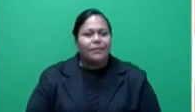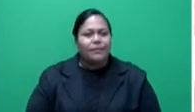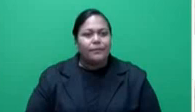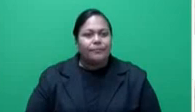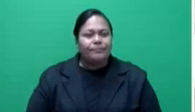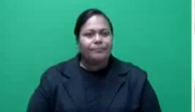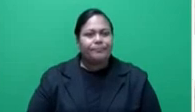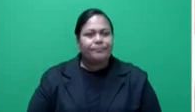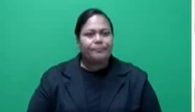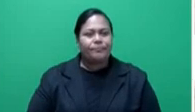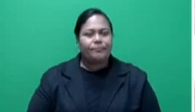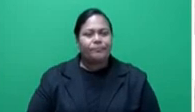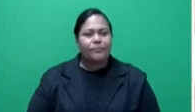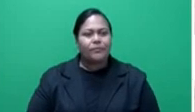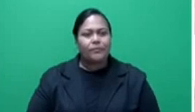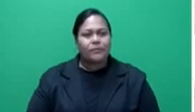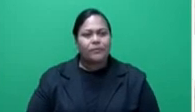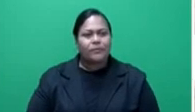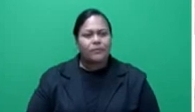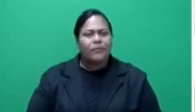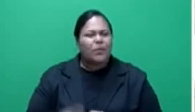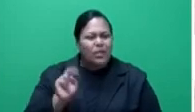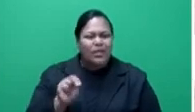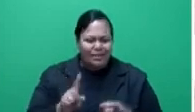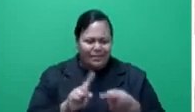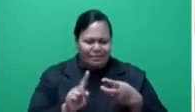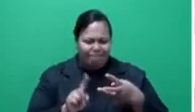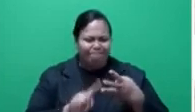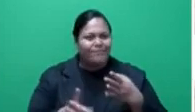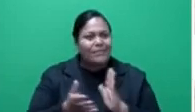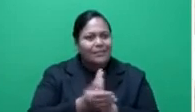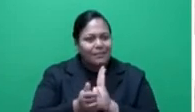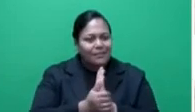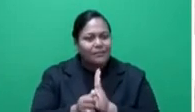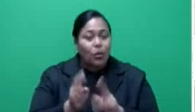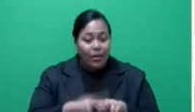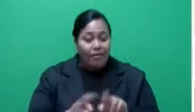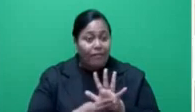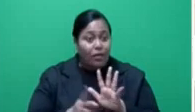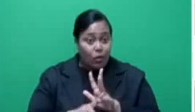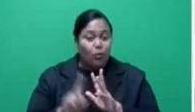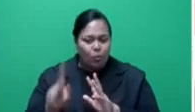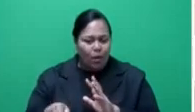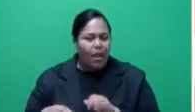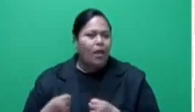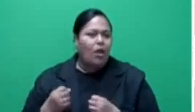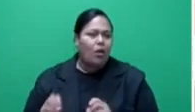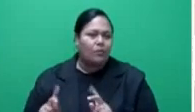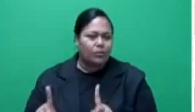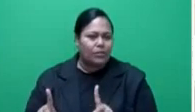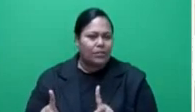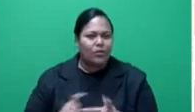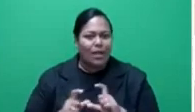coding, etc., is critically important for us to have those skill sets. So FNU does offer us that opportunity. We also, through the Climate